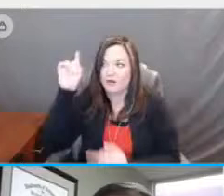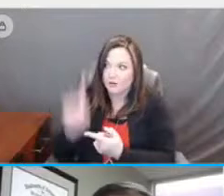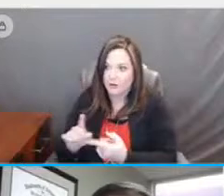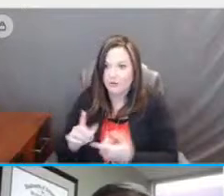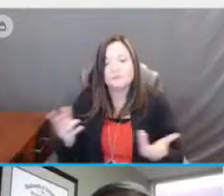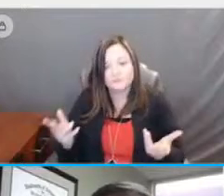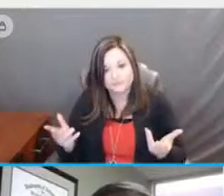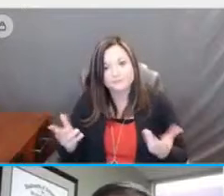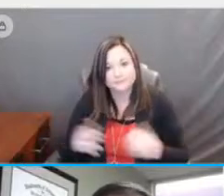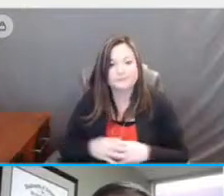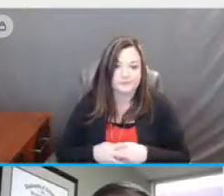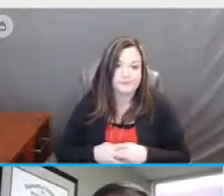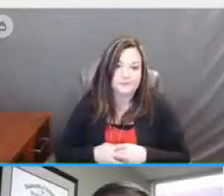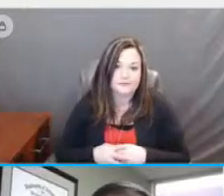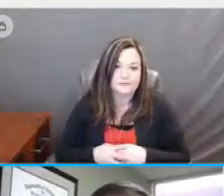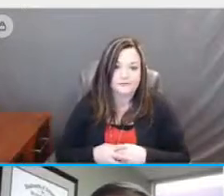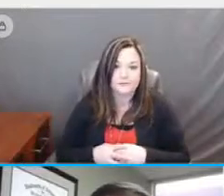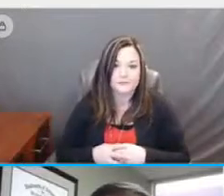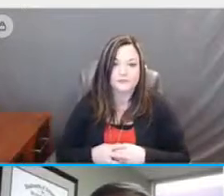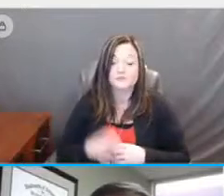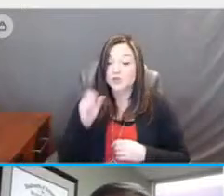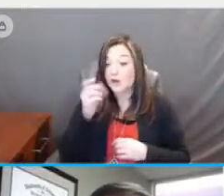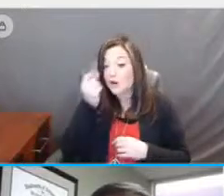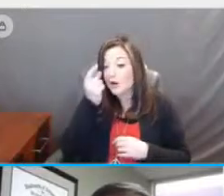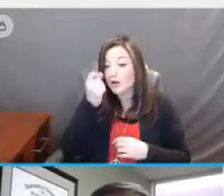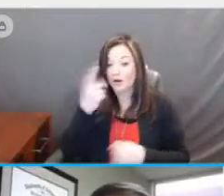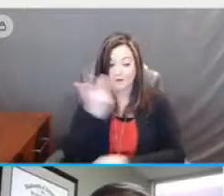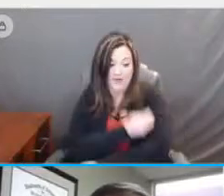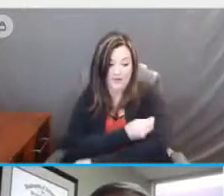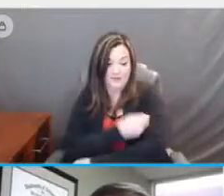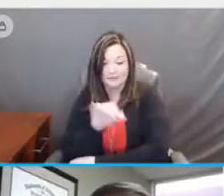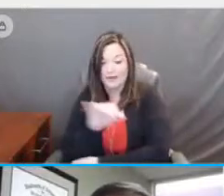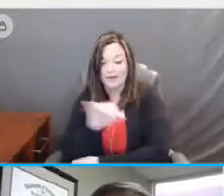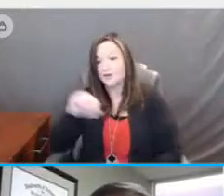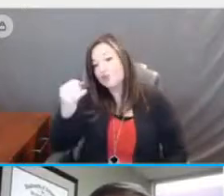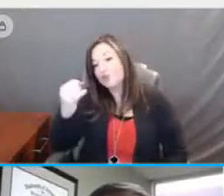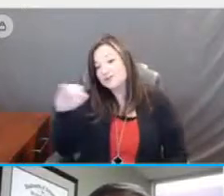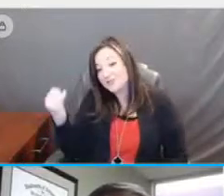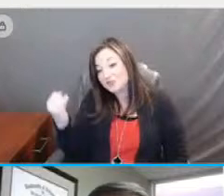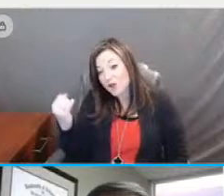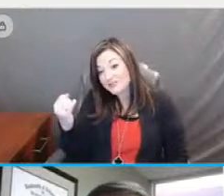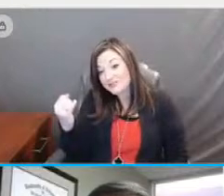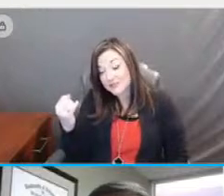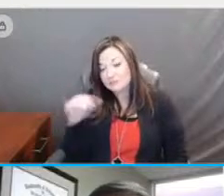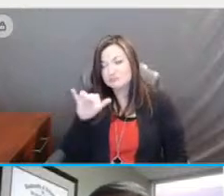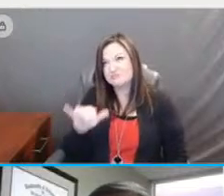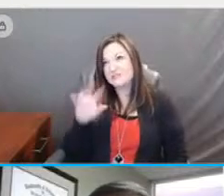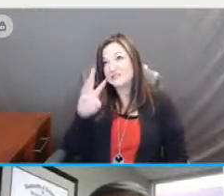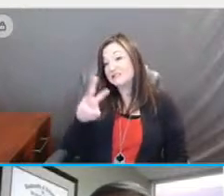or God forbid, dying from it. And so a vaccine like the Johnson & Johnson one, which is